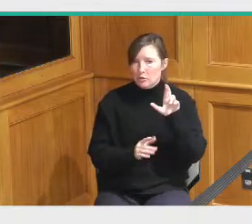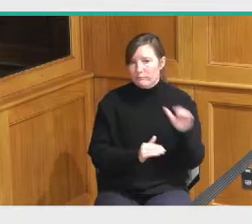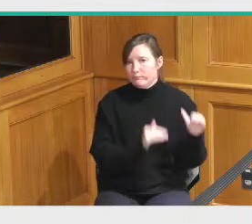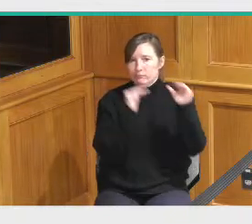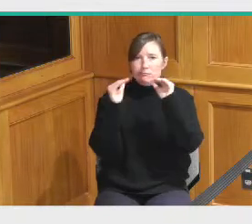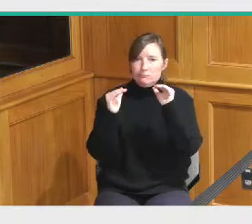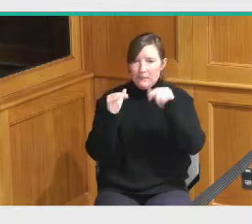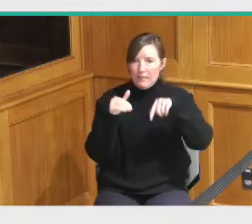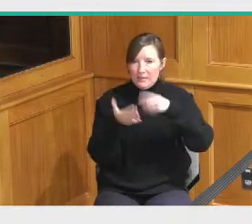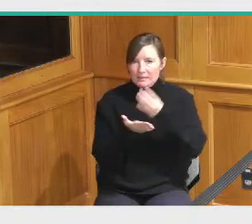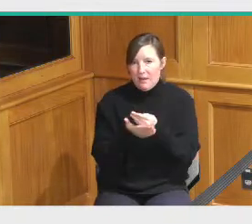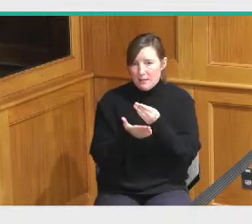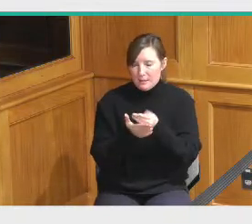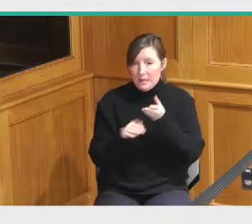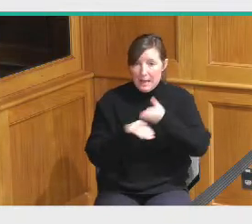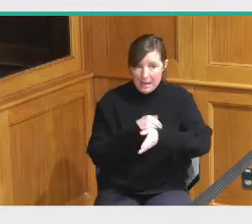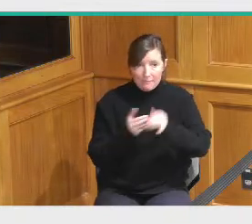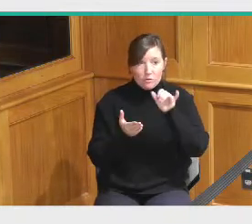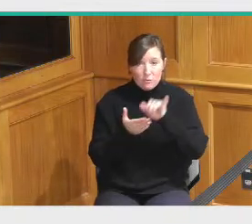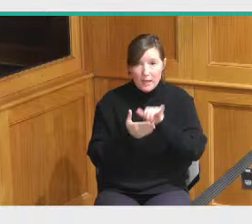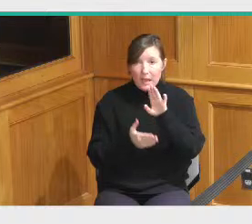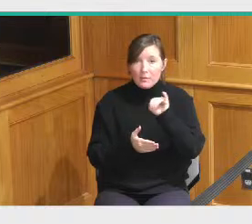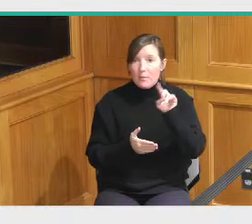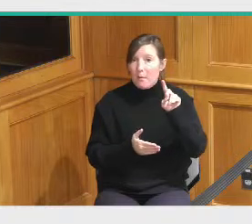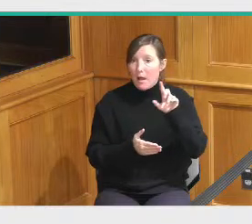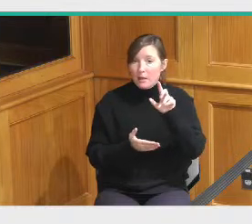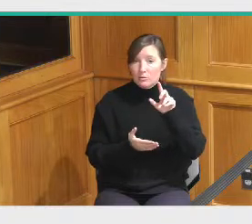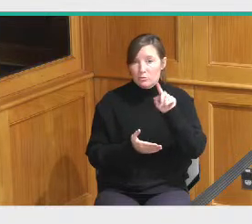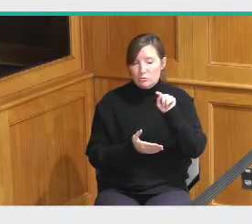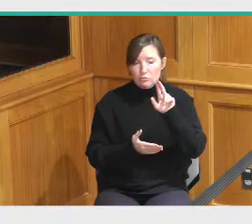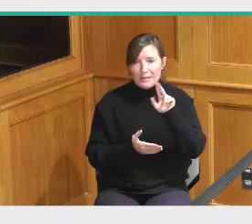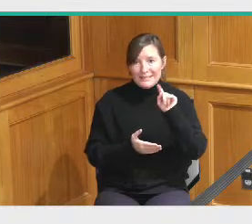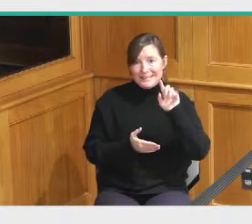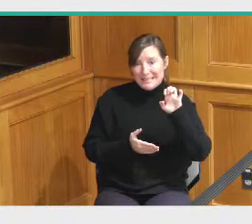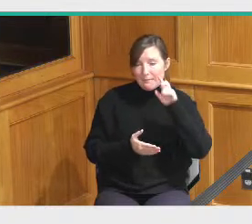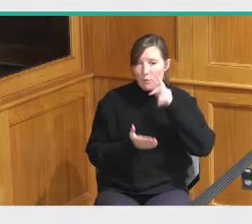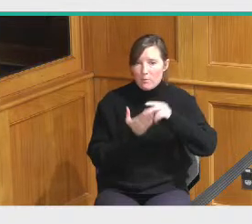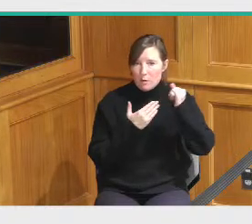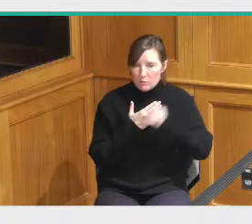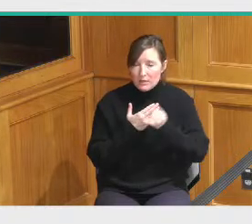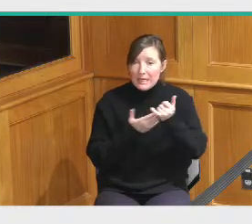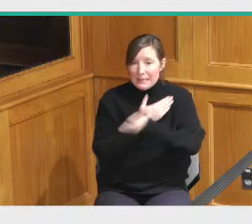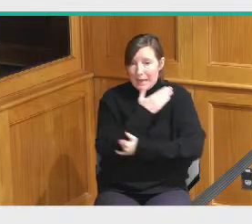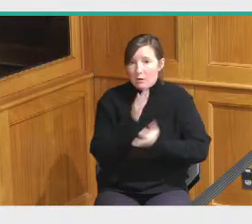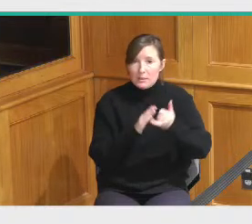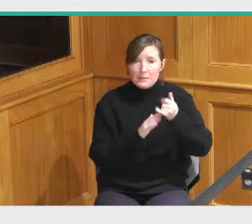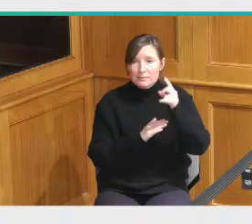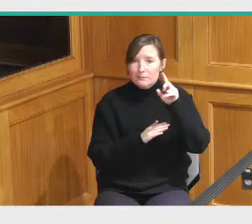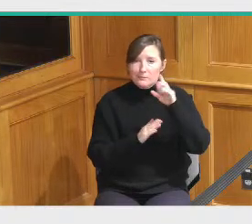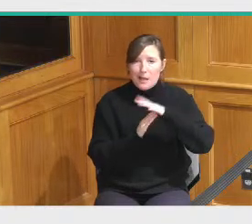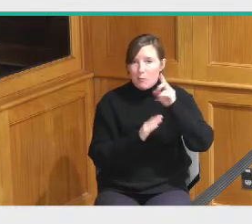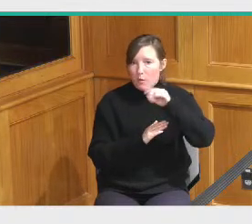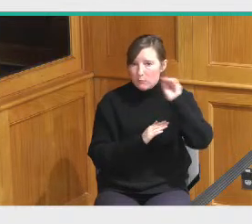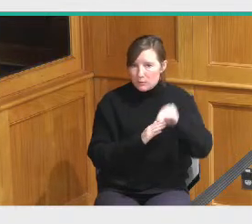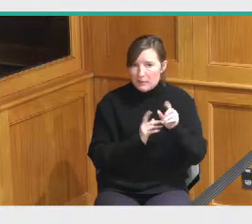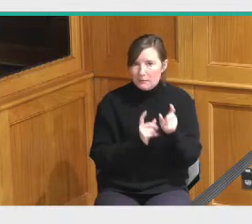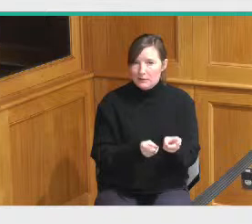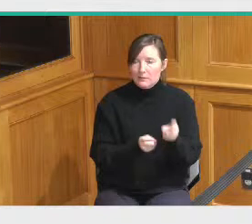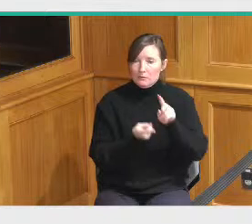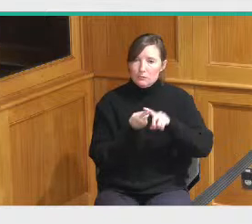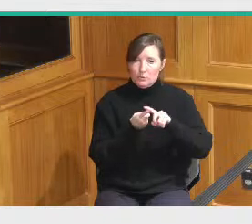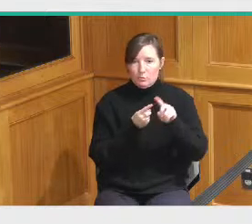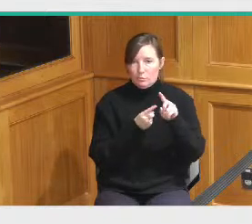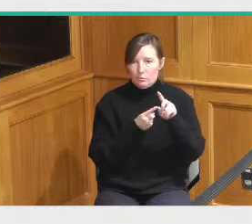And then after that, to the bond trustee for the project. The county's 1% TOT would go to the bond trustee for the project. The